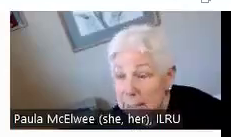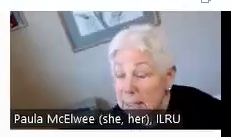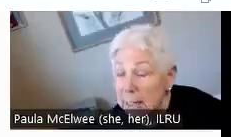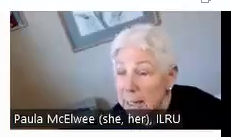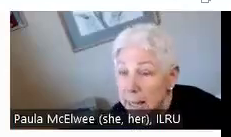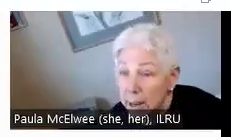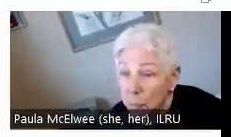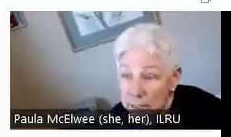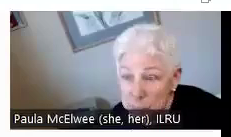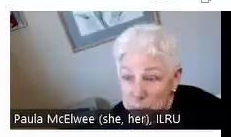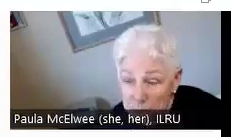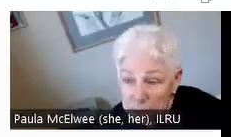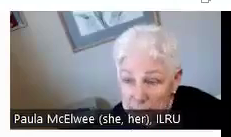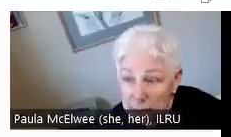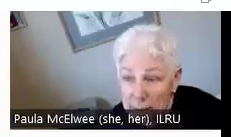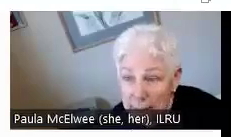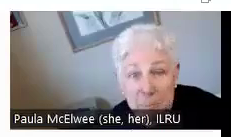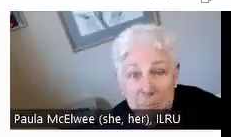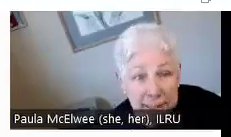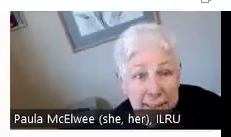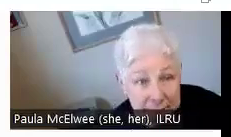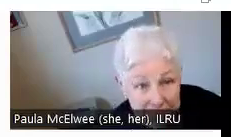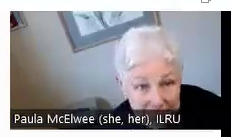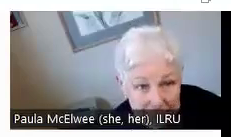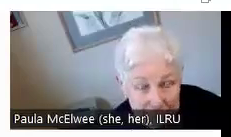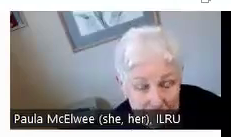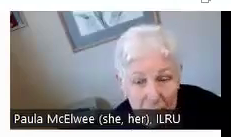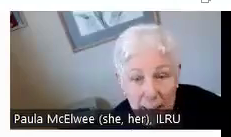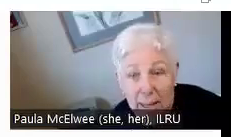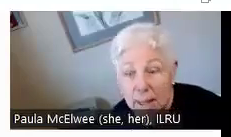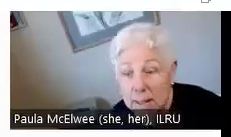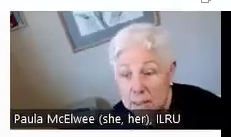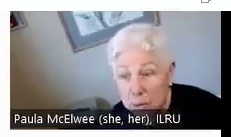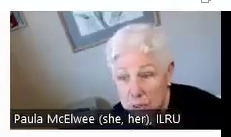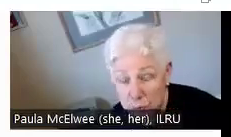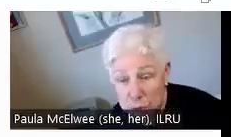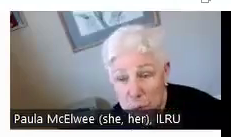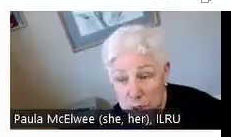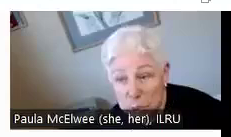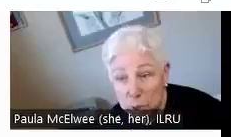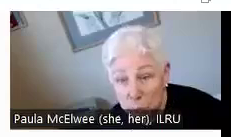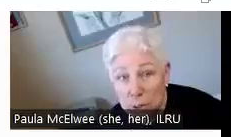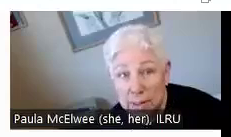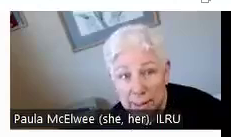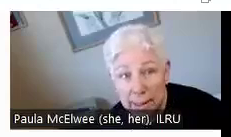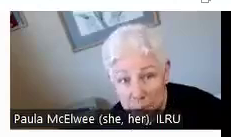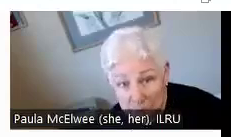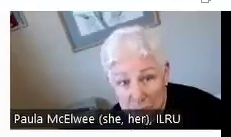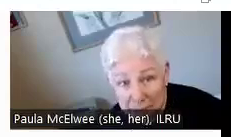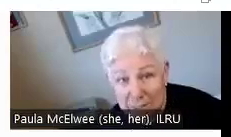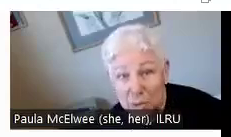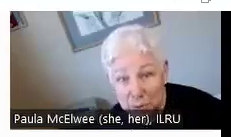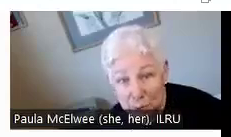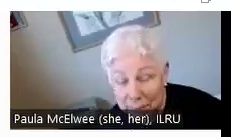gave you the link, and where it's posted, anybody can see it. So this first part is recorded